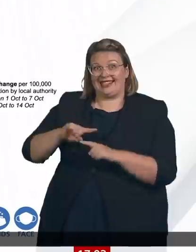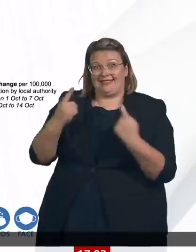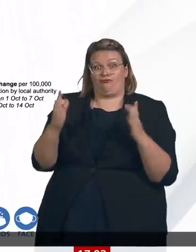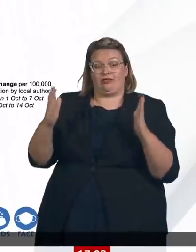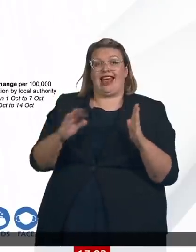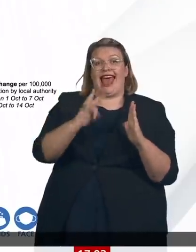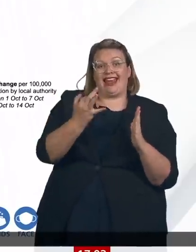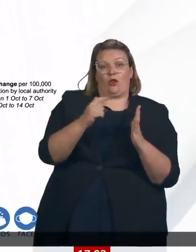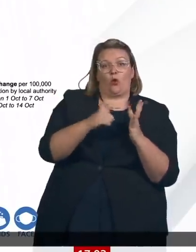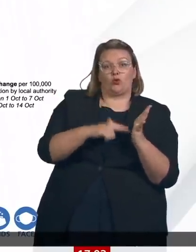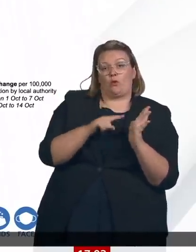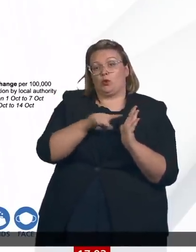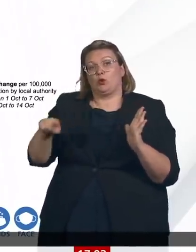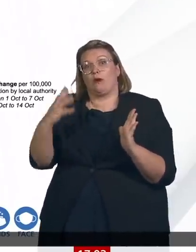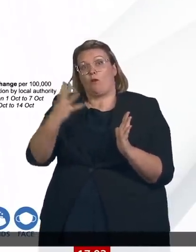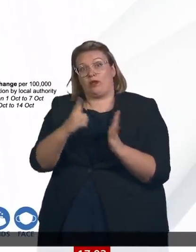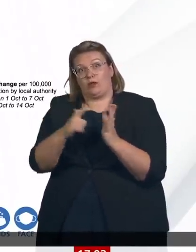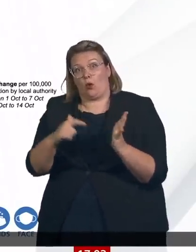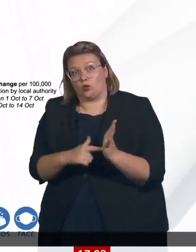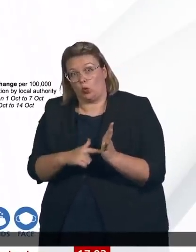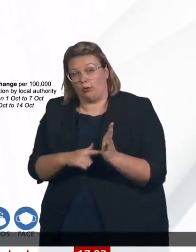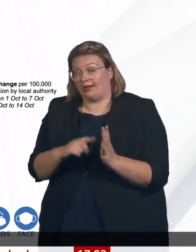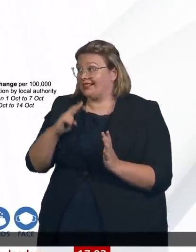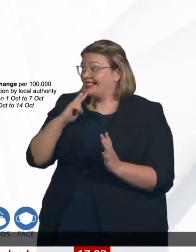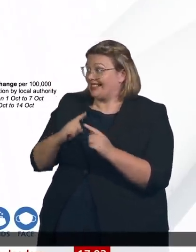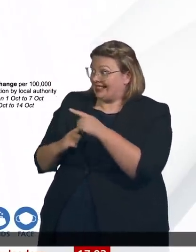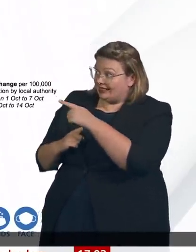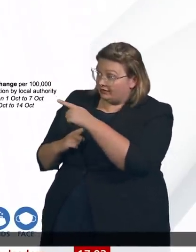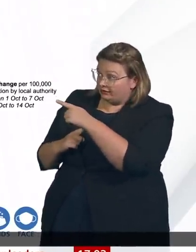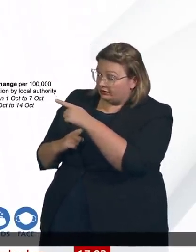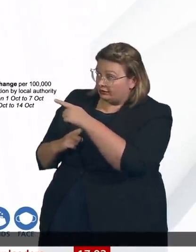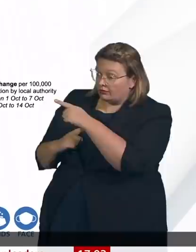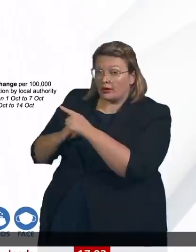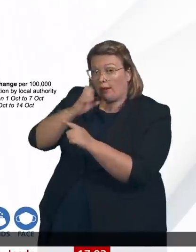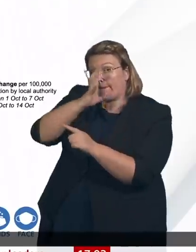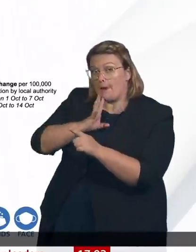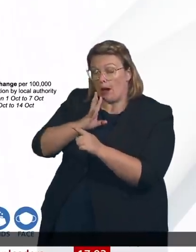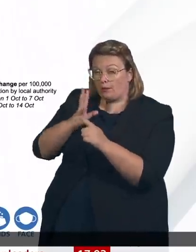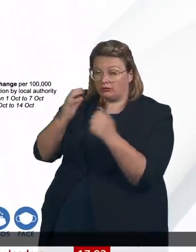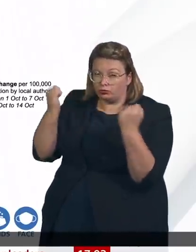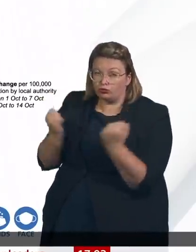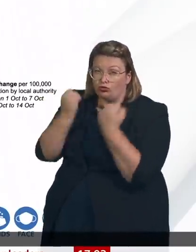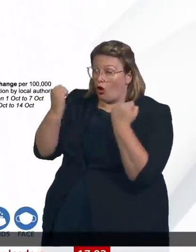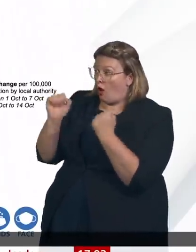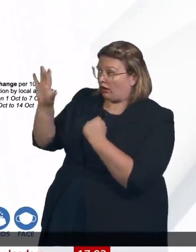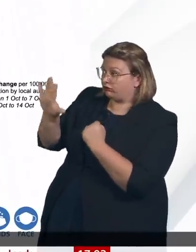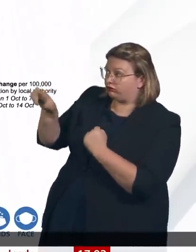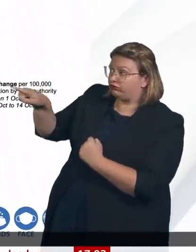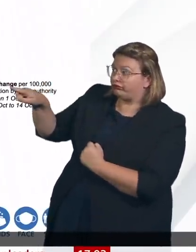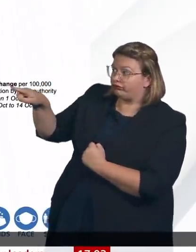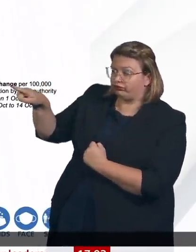of October. And you can clearly see that that dark purple confluent problem area